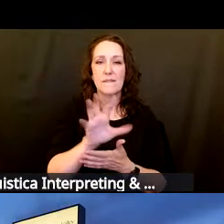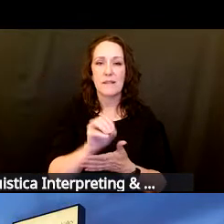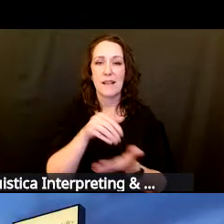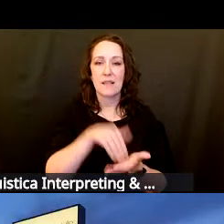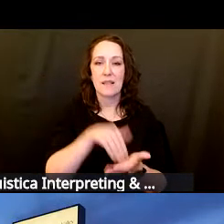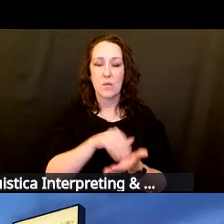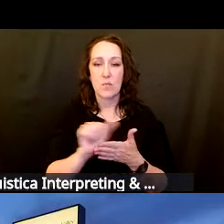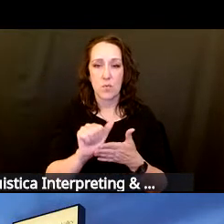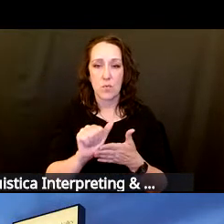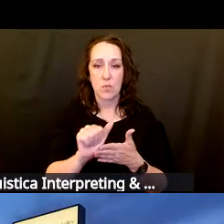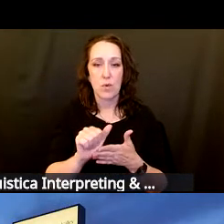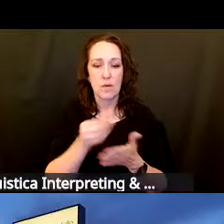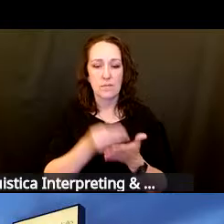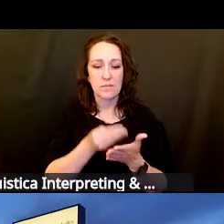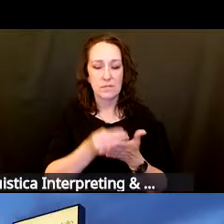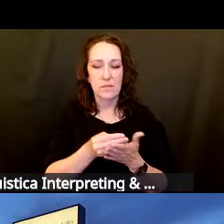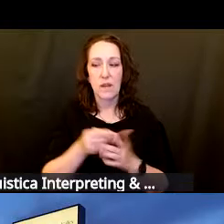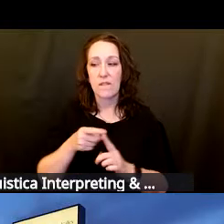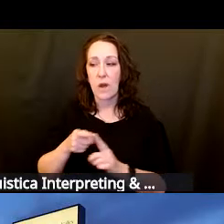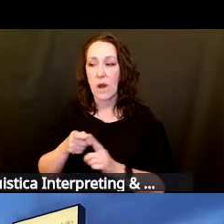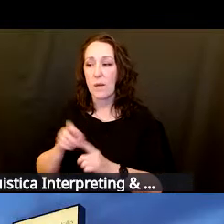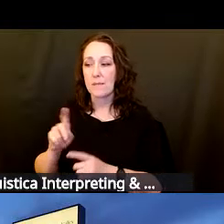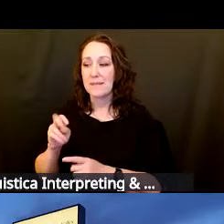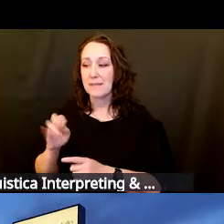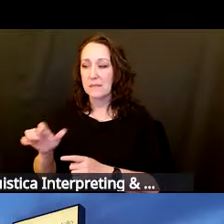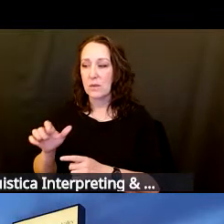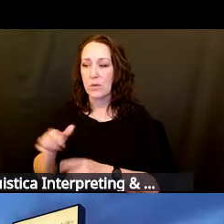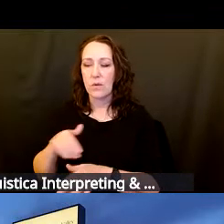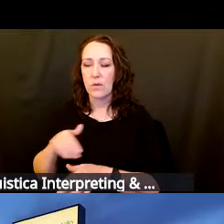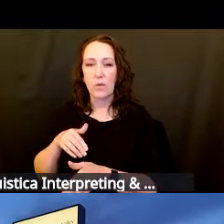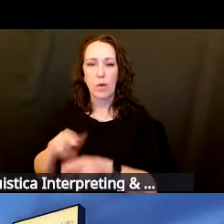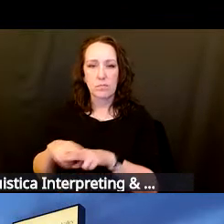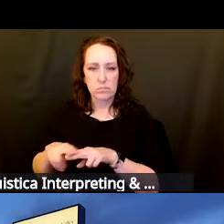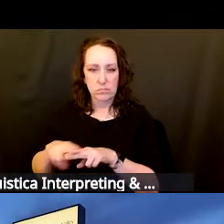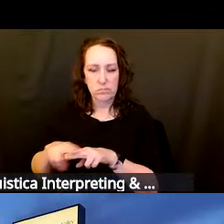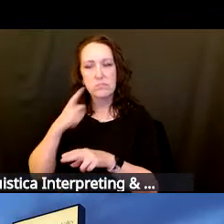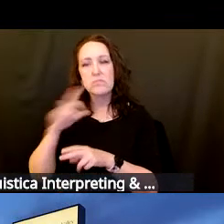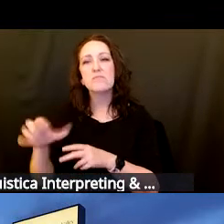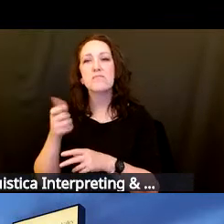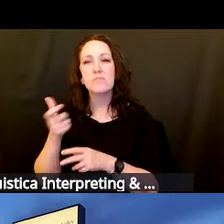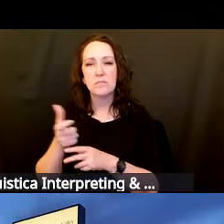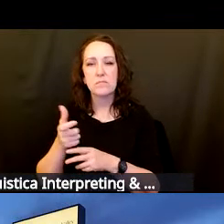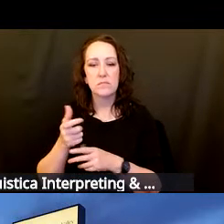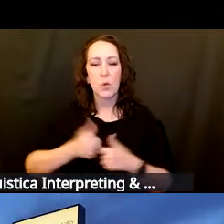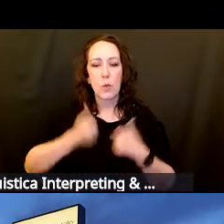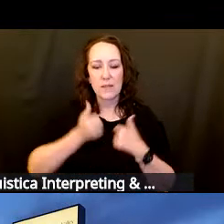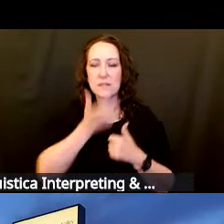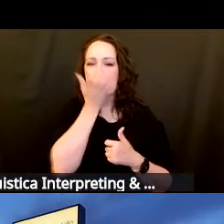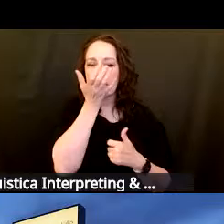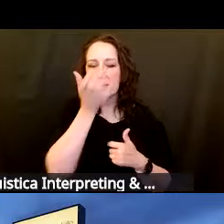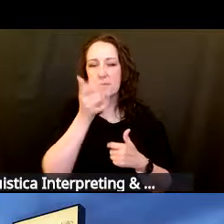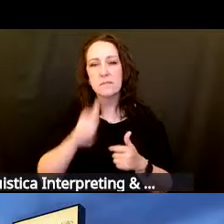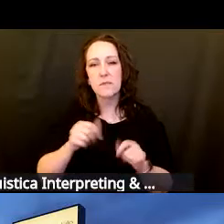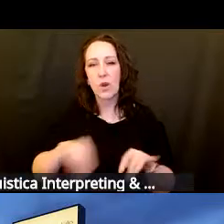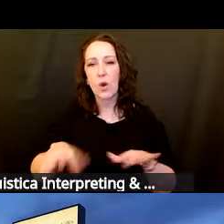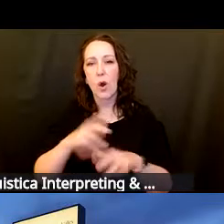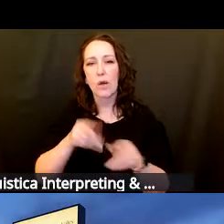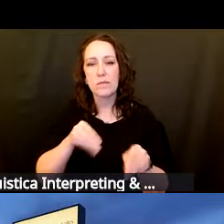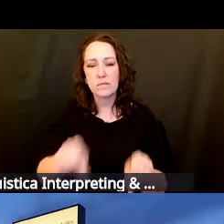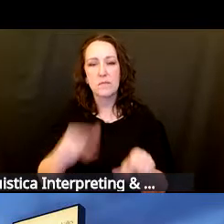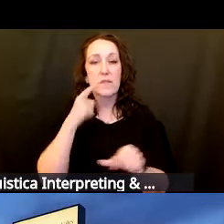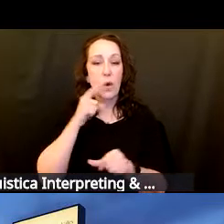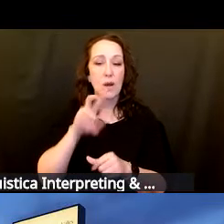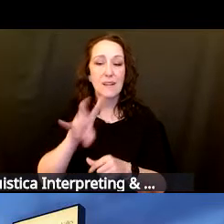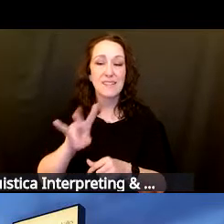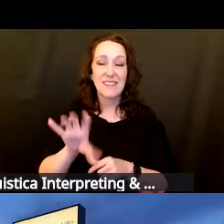$350,000 in funds from the diesel switcher locomotives to residential lawn and garden to support an additional 700 lawnmowers to